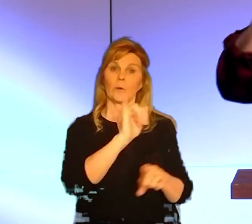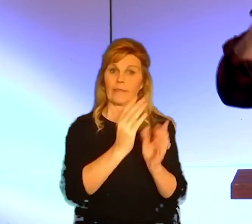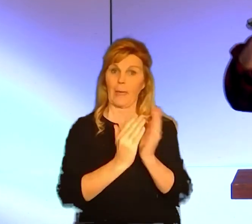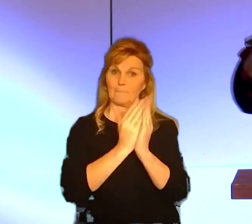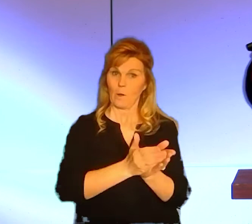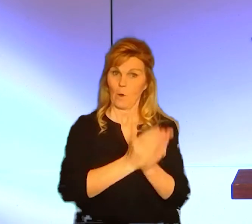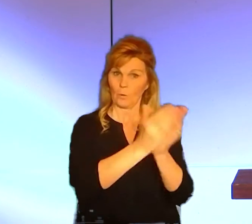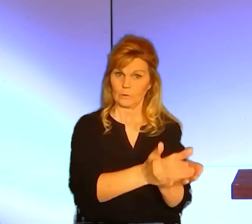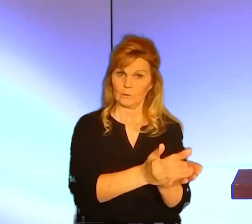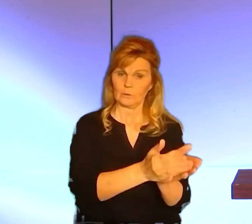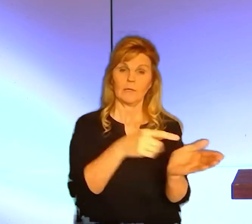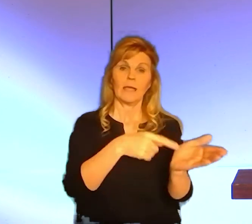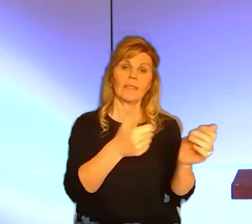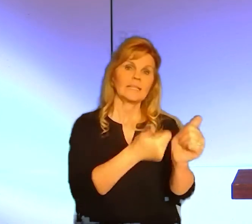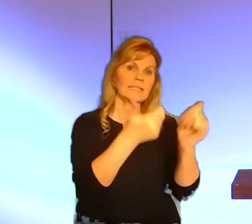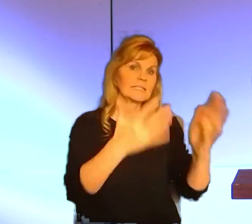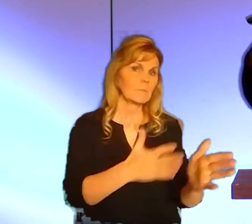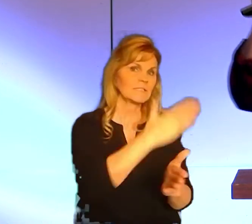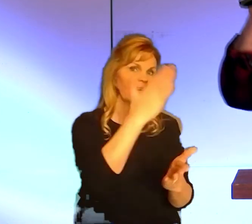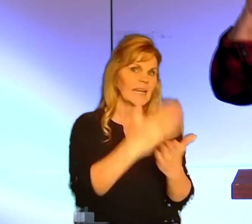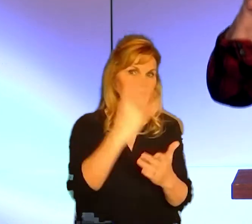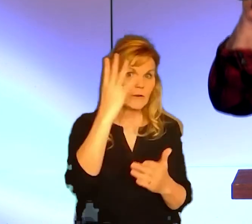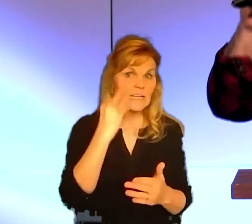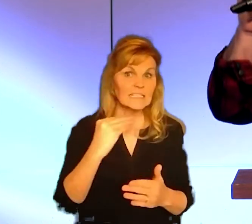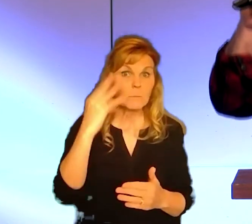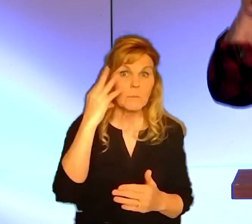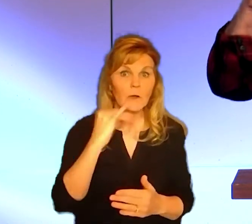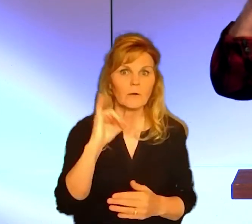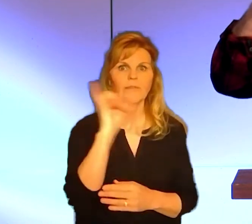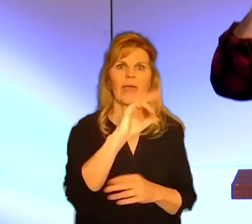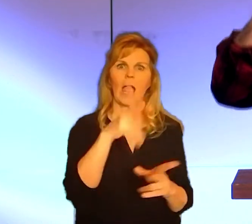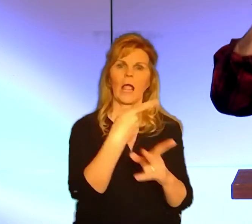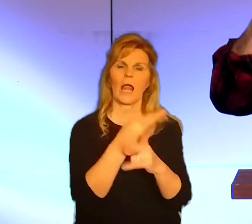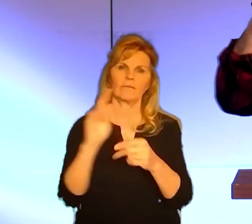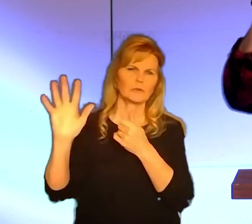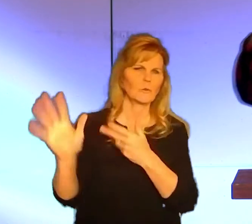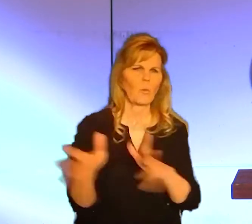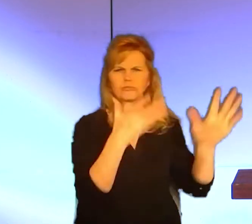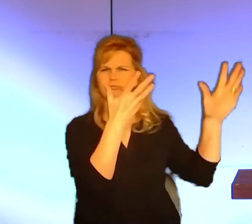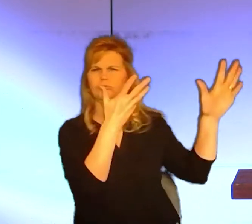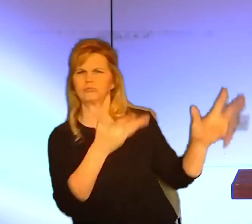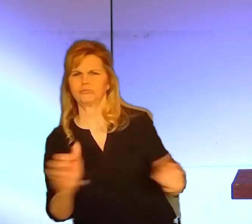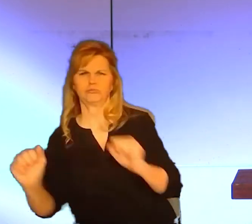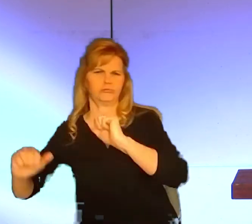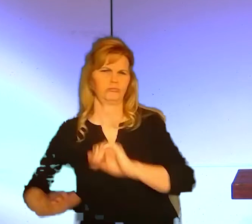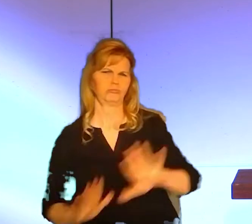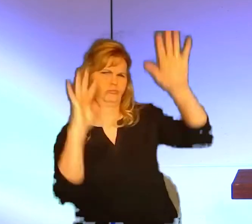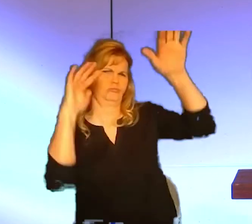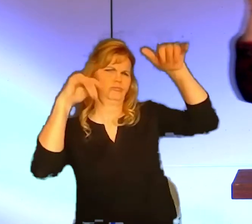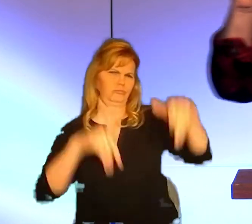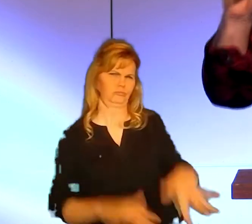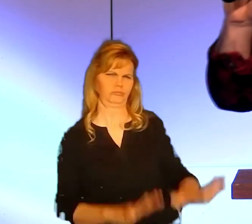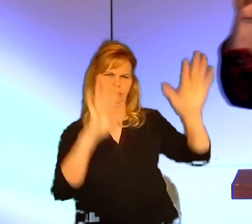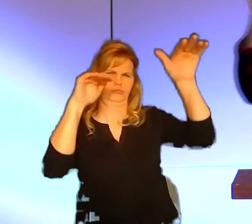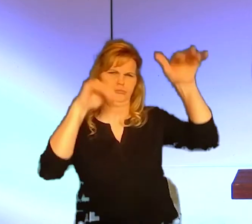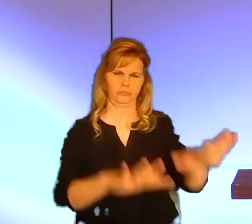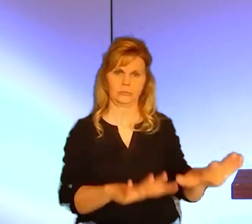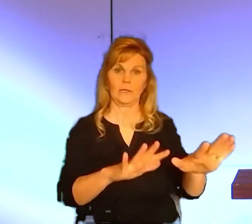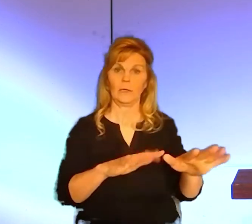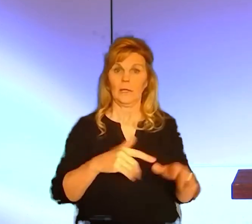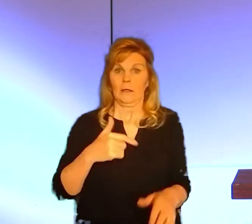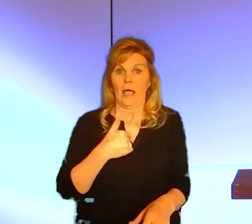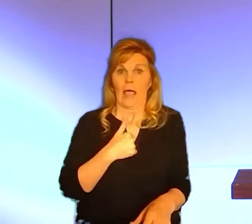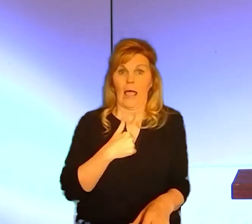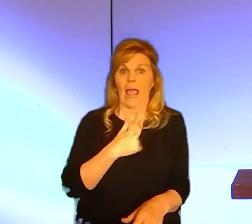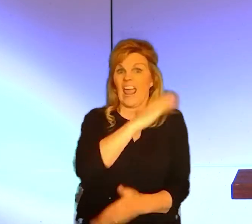experienced this squall, this storm, this trial. I have never experienced this. I